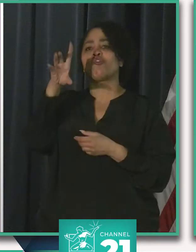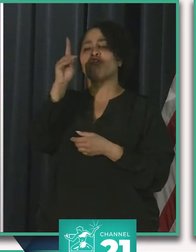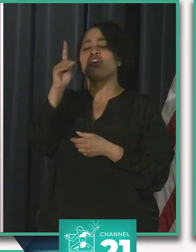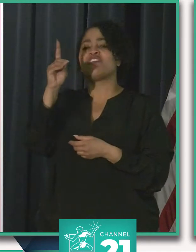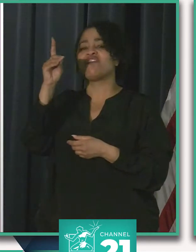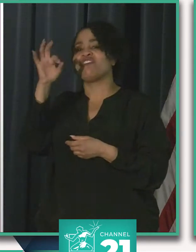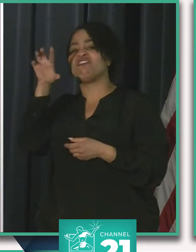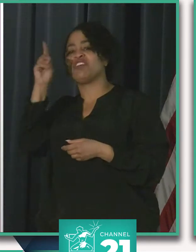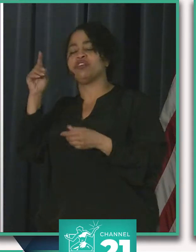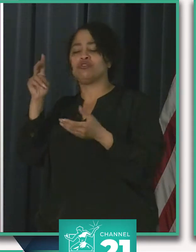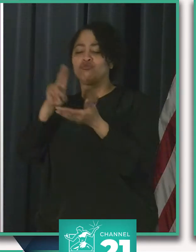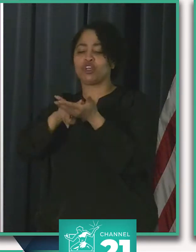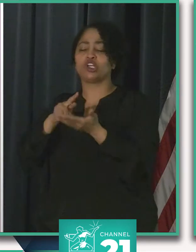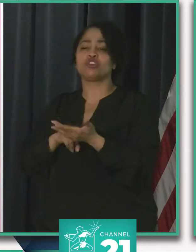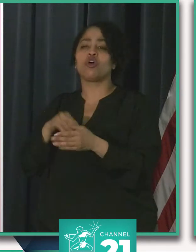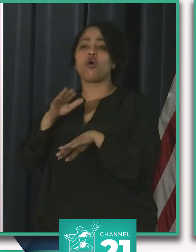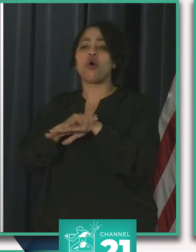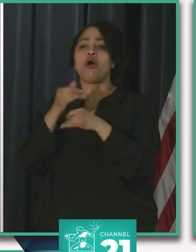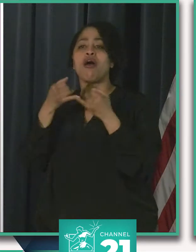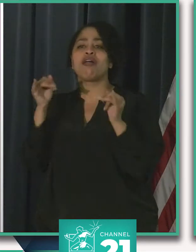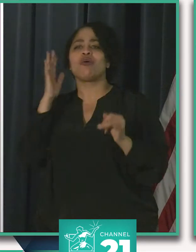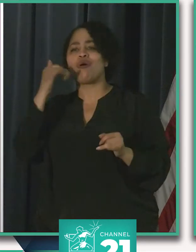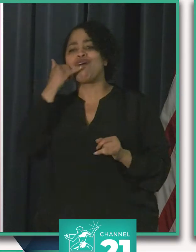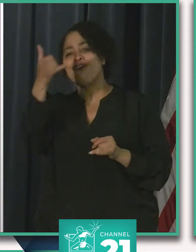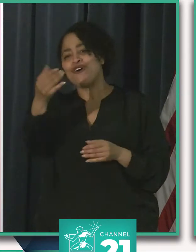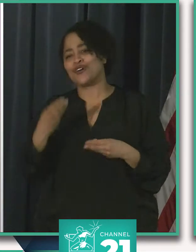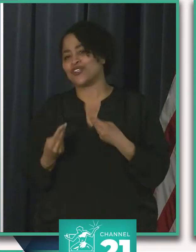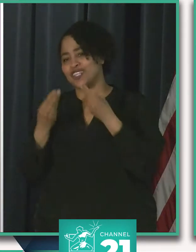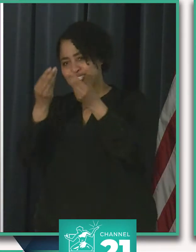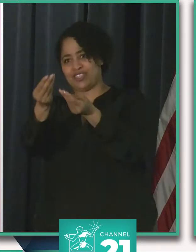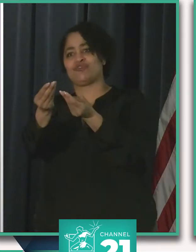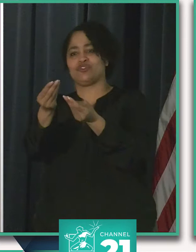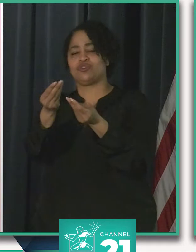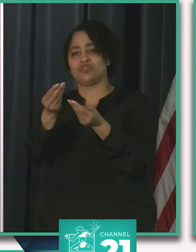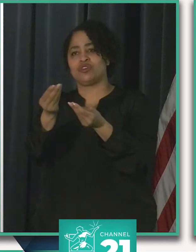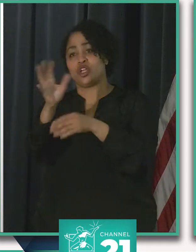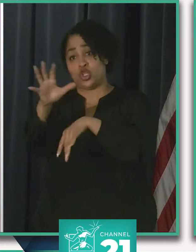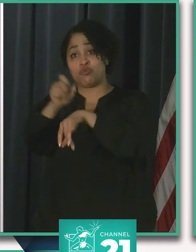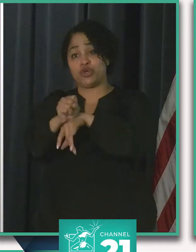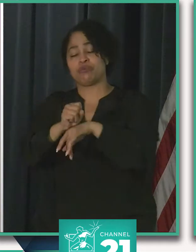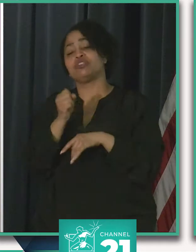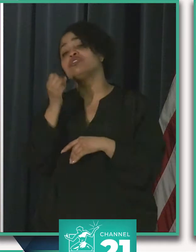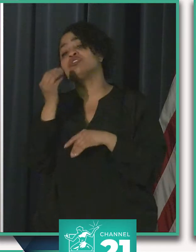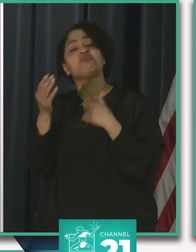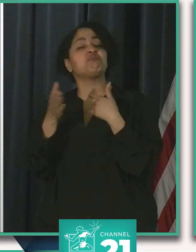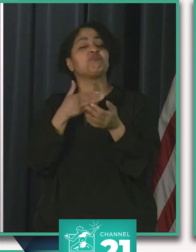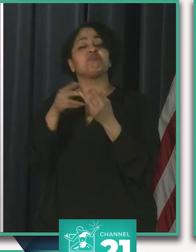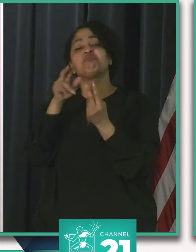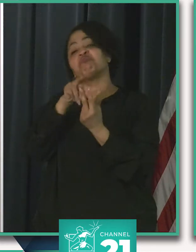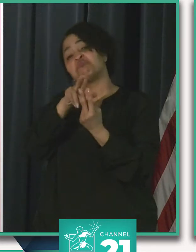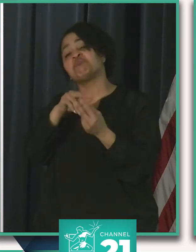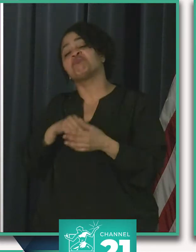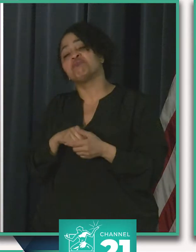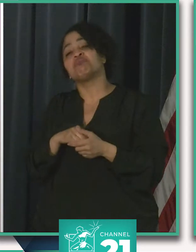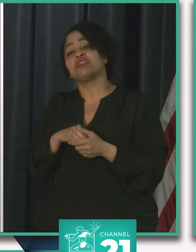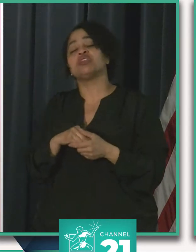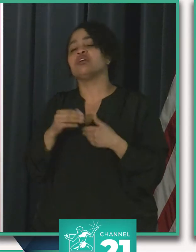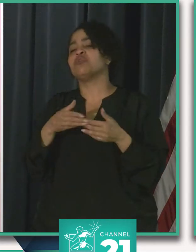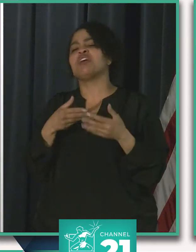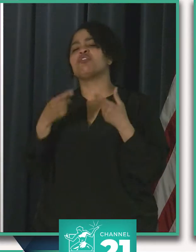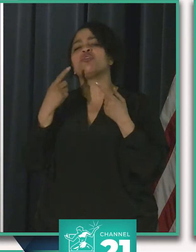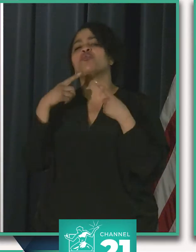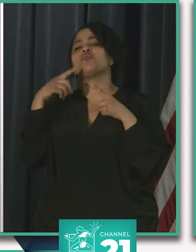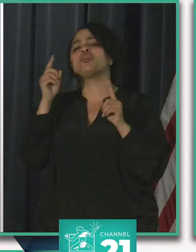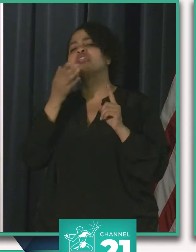register online. And they will call you and give you an appointment. So either way, whatever